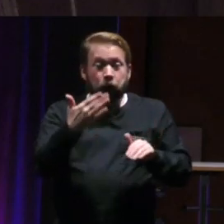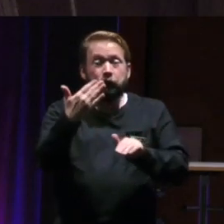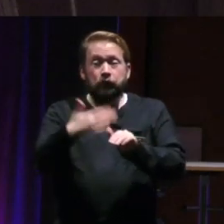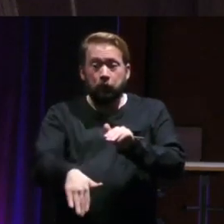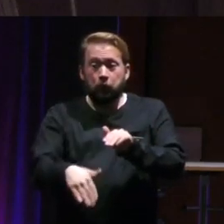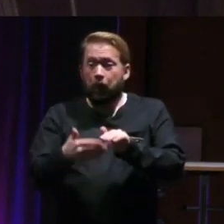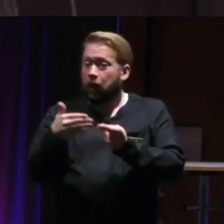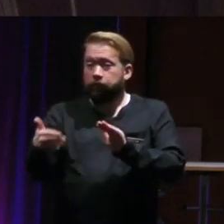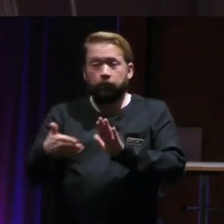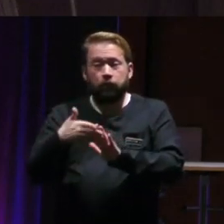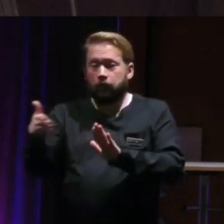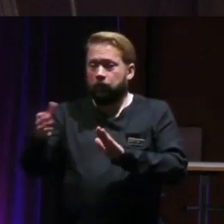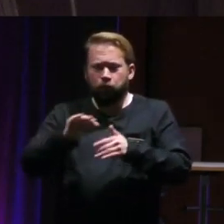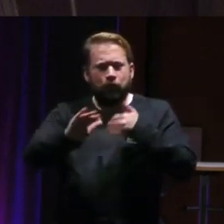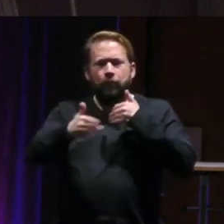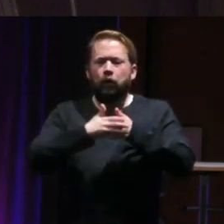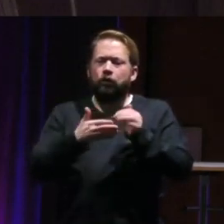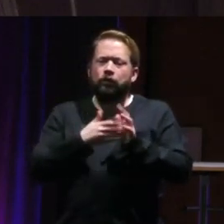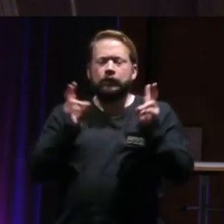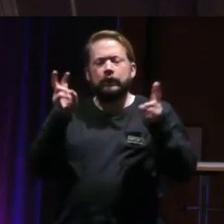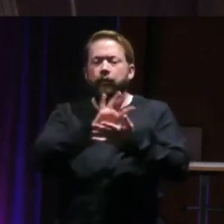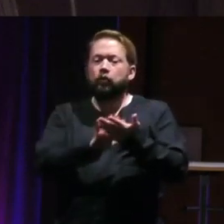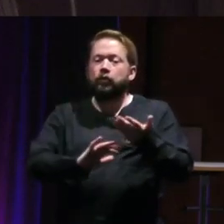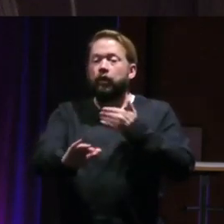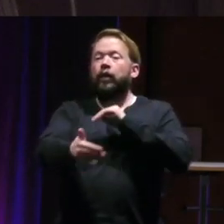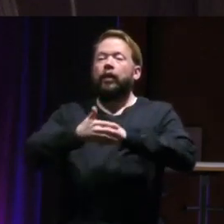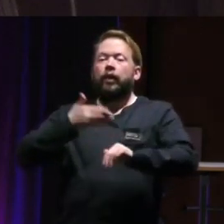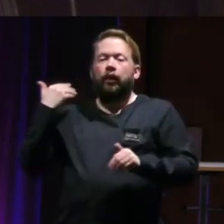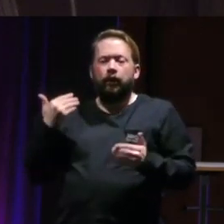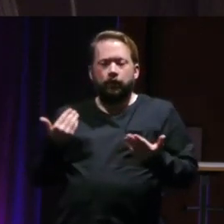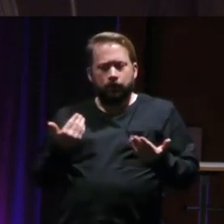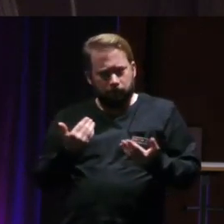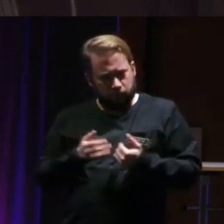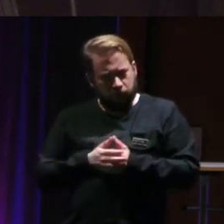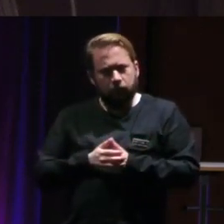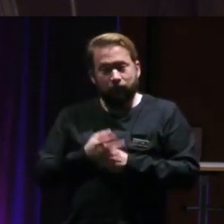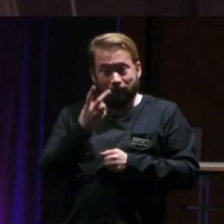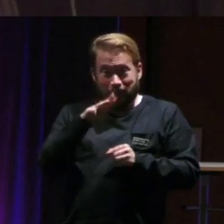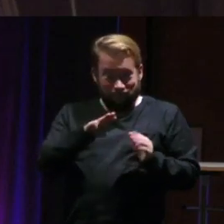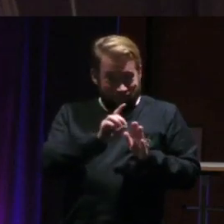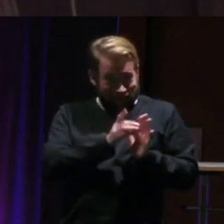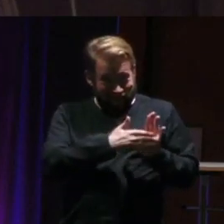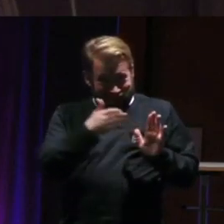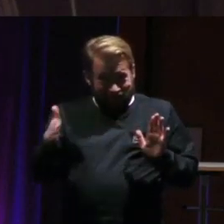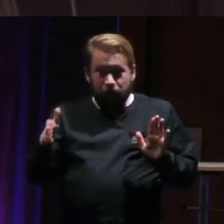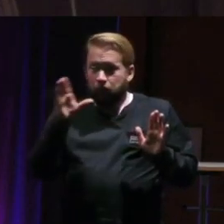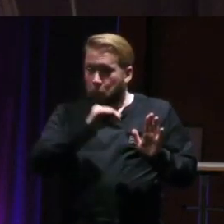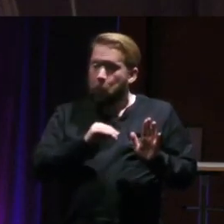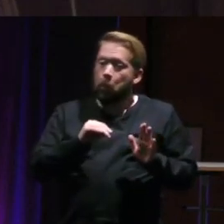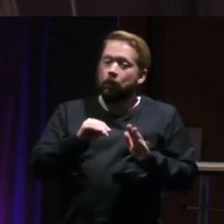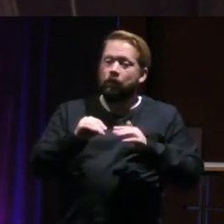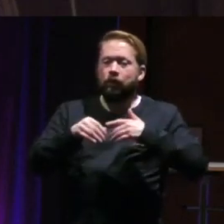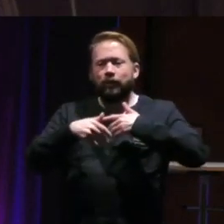life like it was before. And during the World Cup, all the protests were banned. You could not